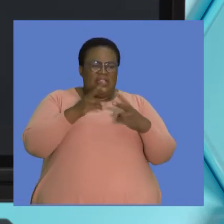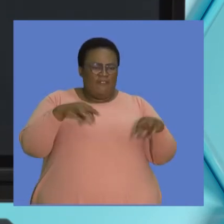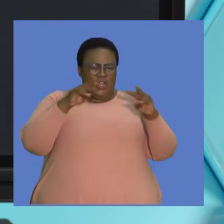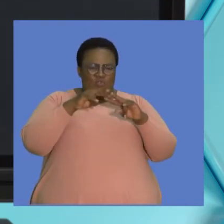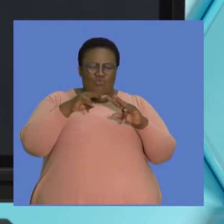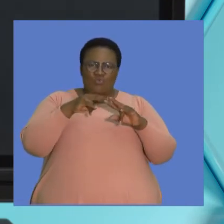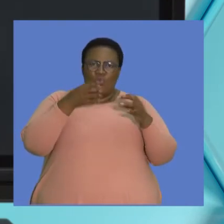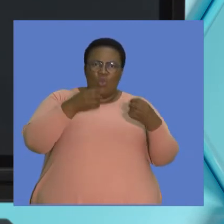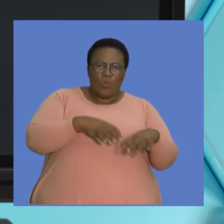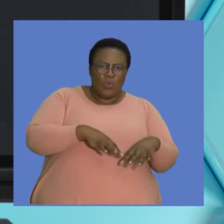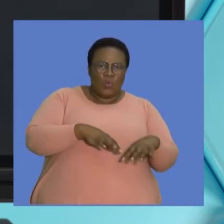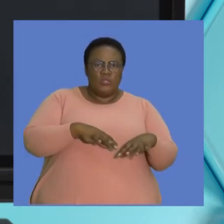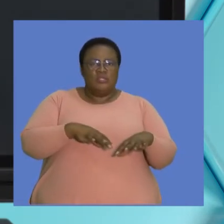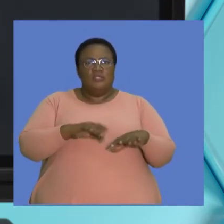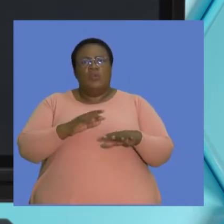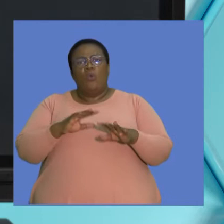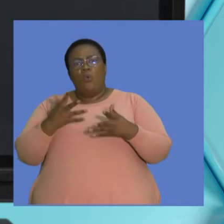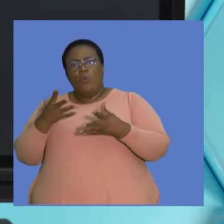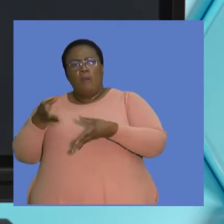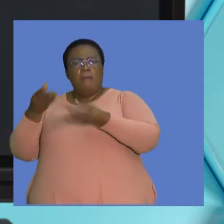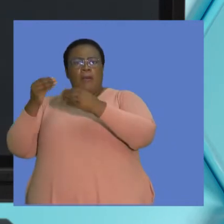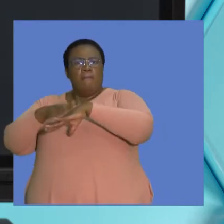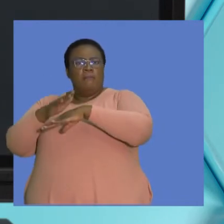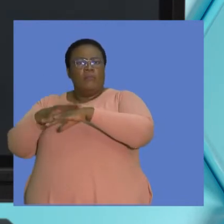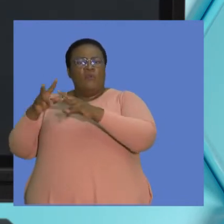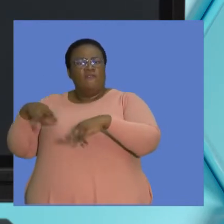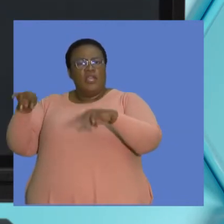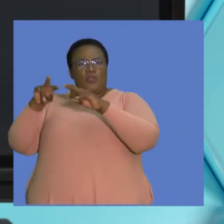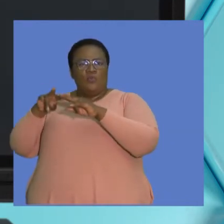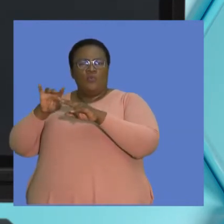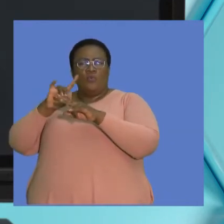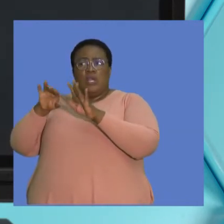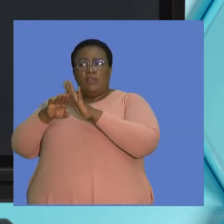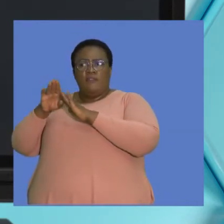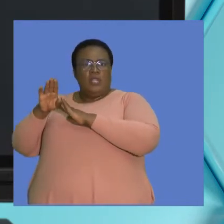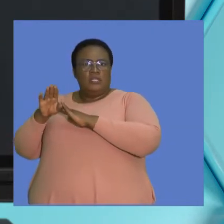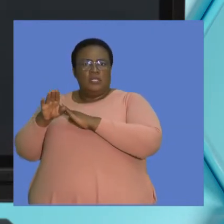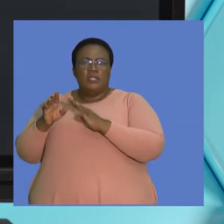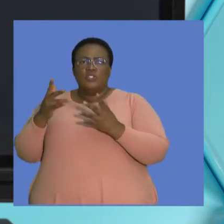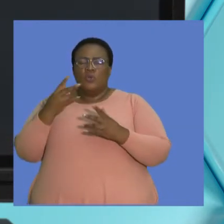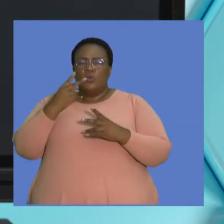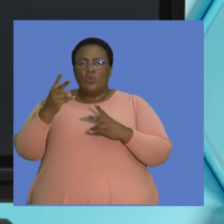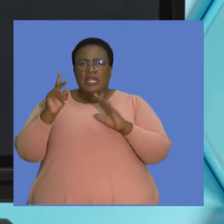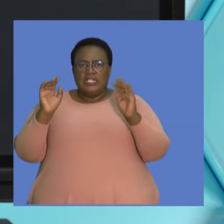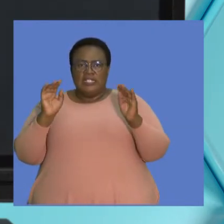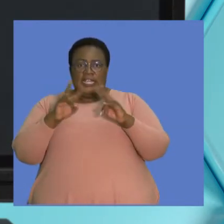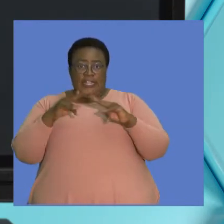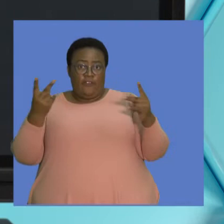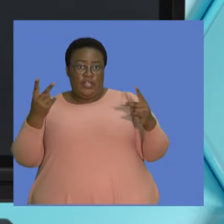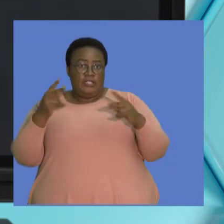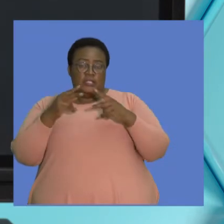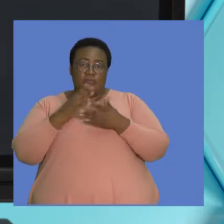to have things gain in terms of value, which is the inflation, and we looked at the difference between these